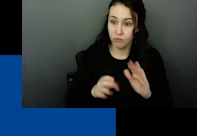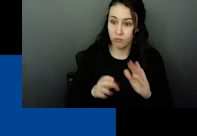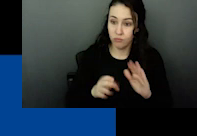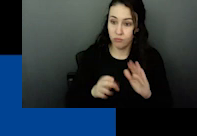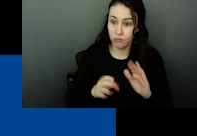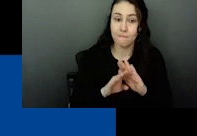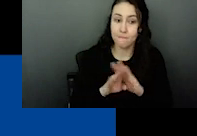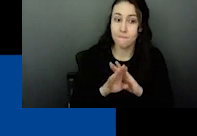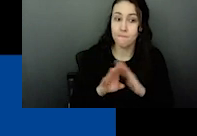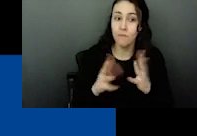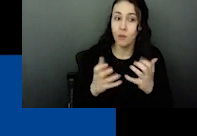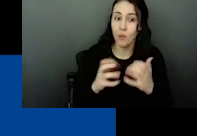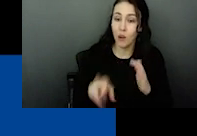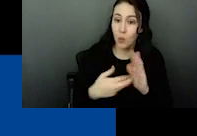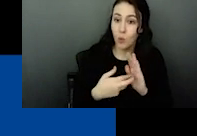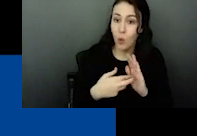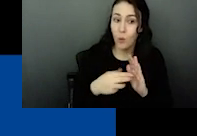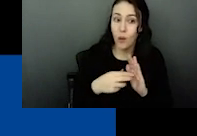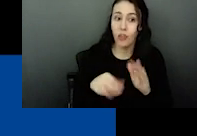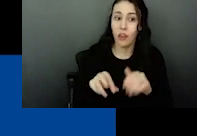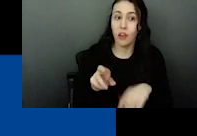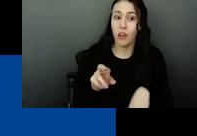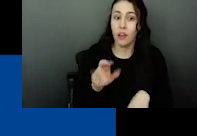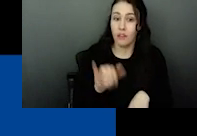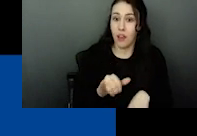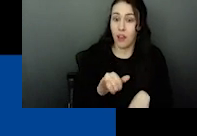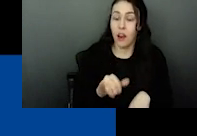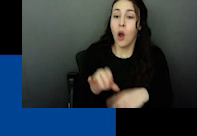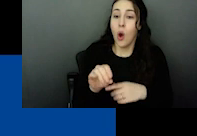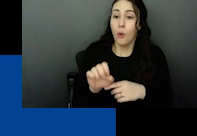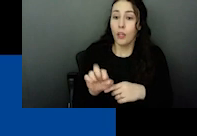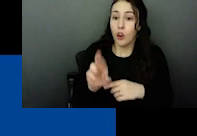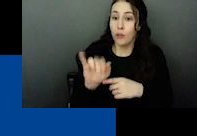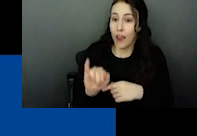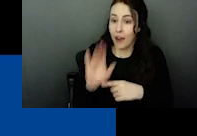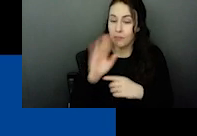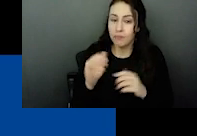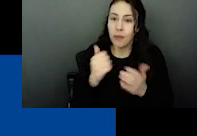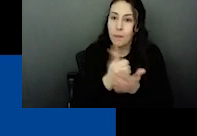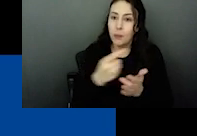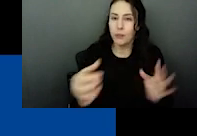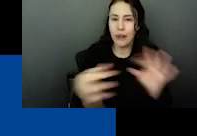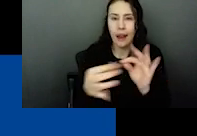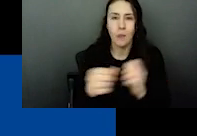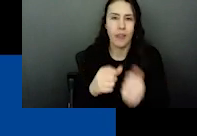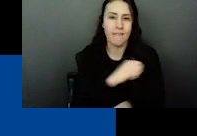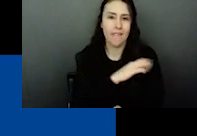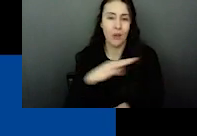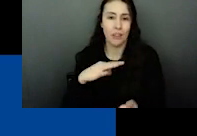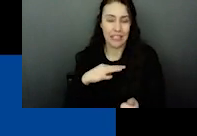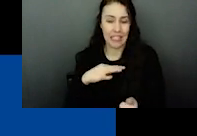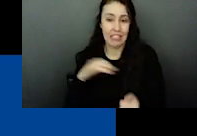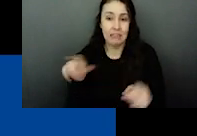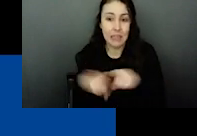inter-district collaboration, so two or more districts, but OERI will help connect you with faculty in your discipline from other districts who may also